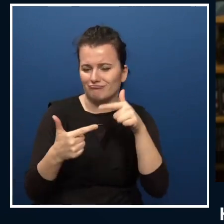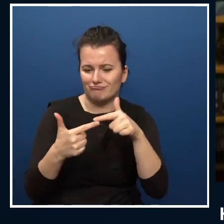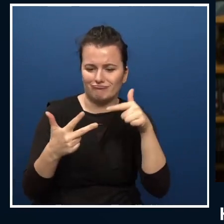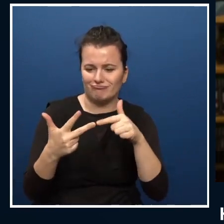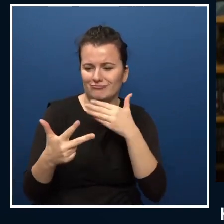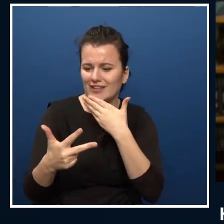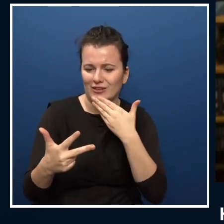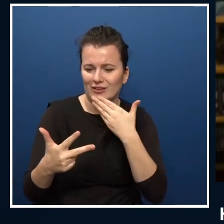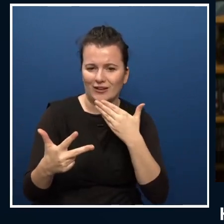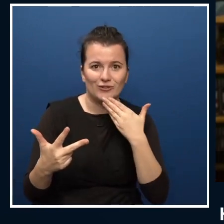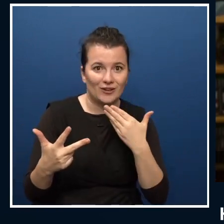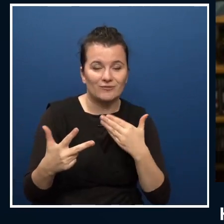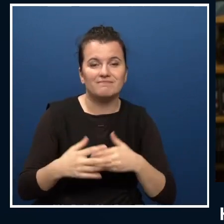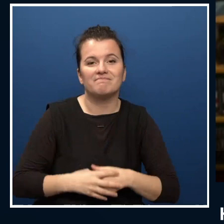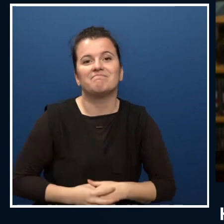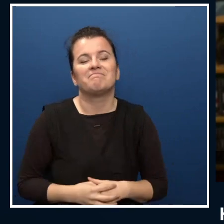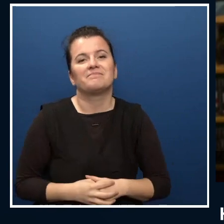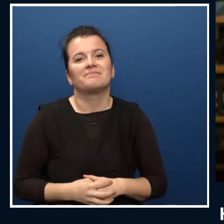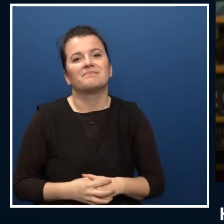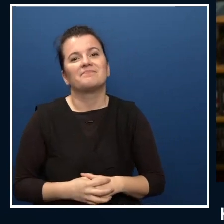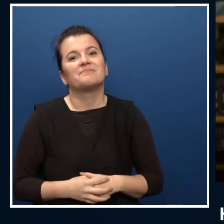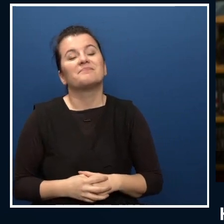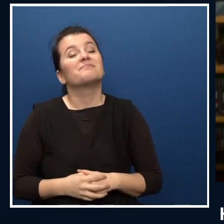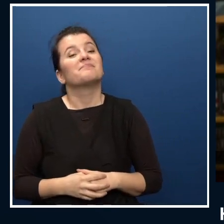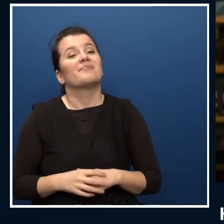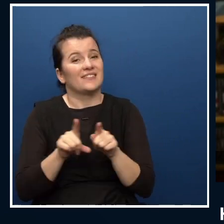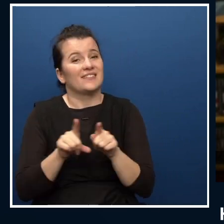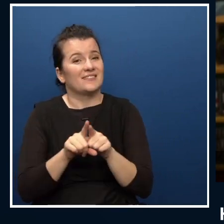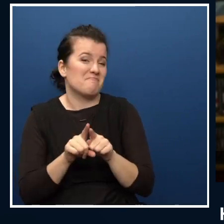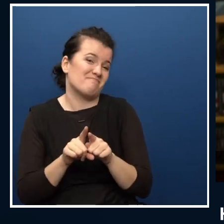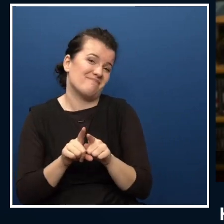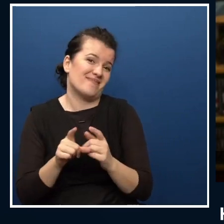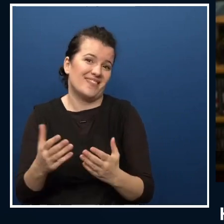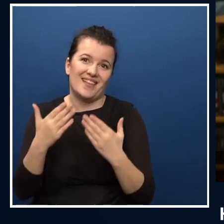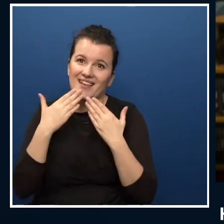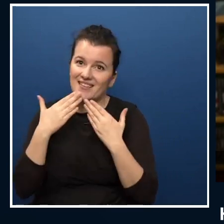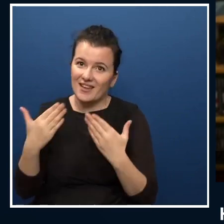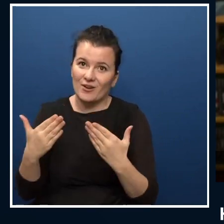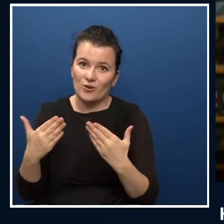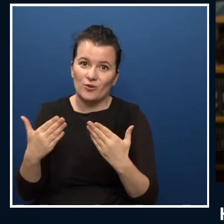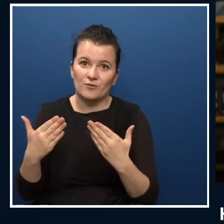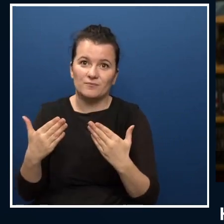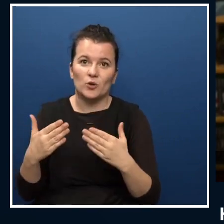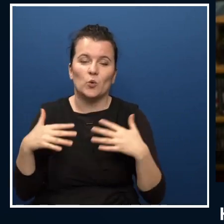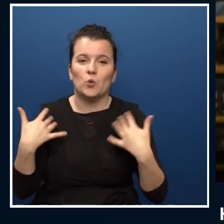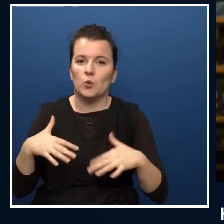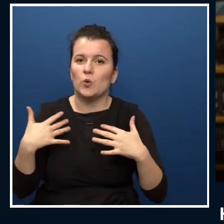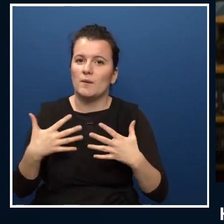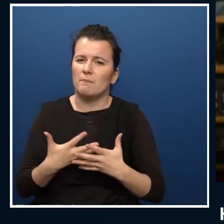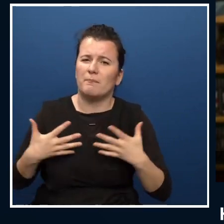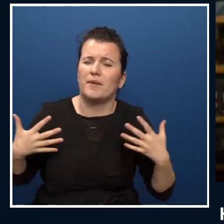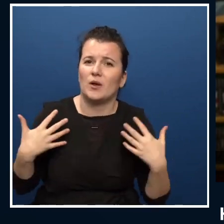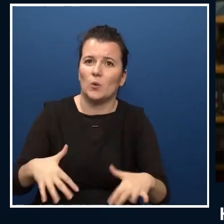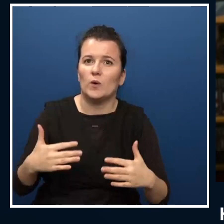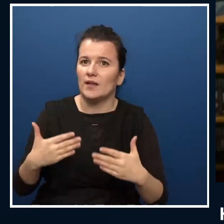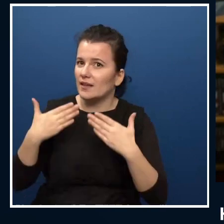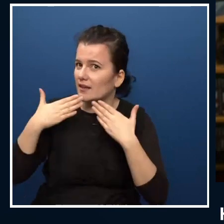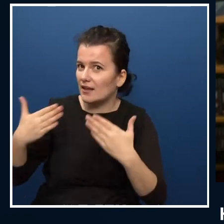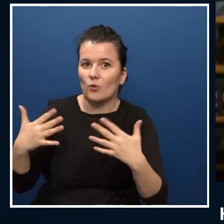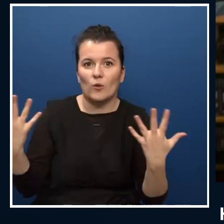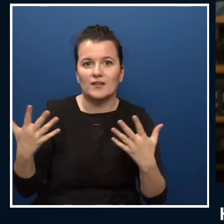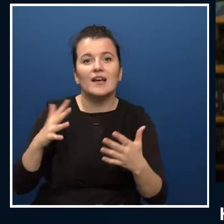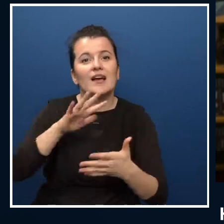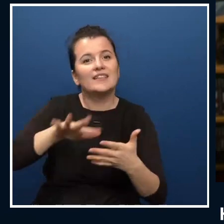And at last, I also want to thank a huge thank to our sign language interpreters. They did a great